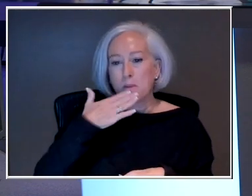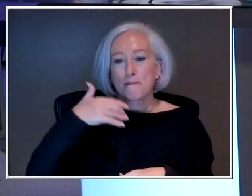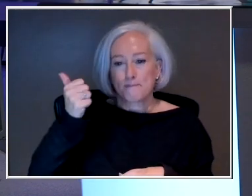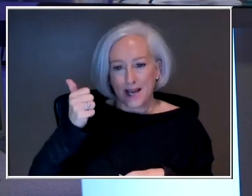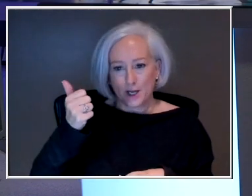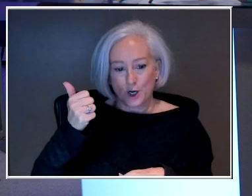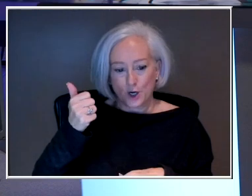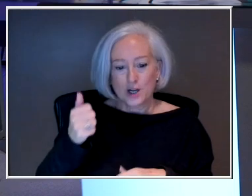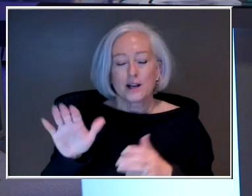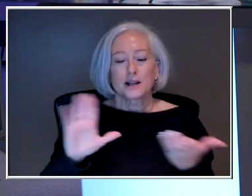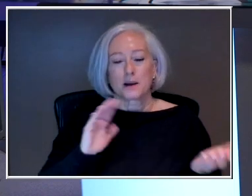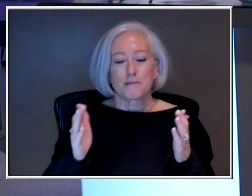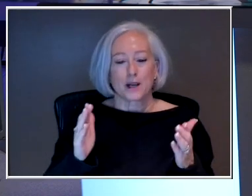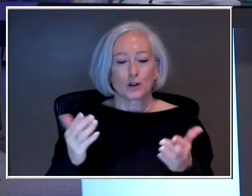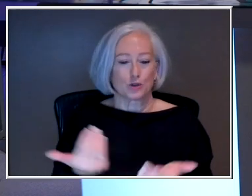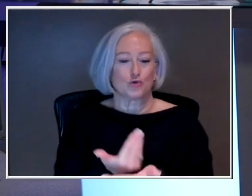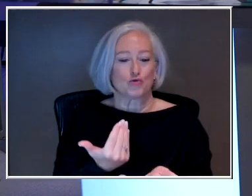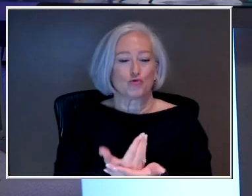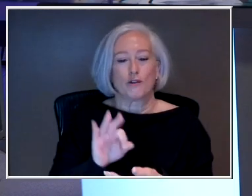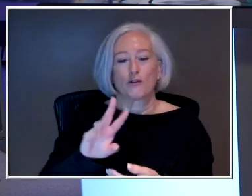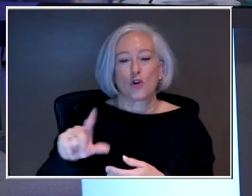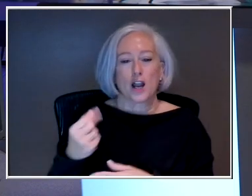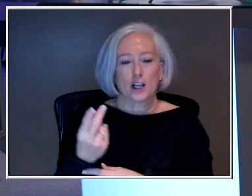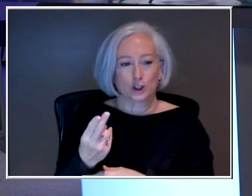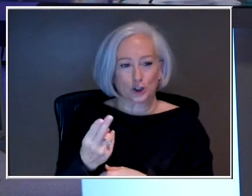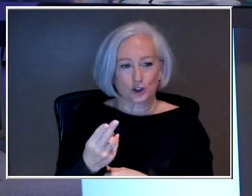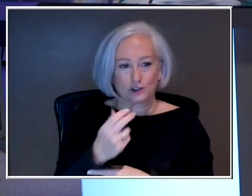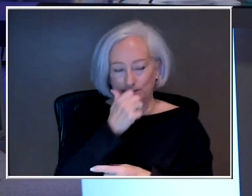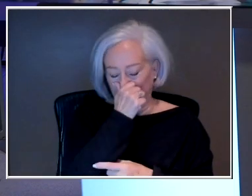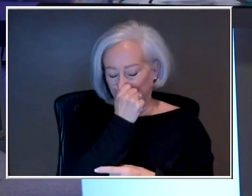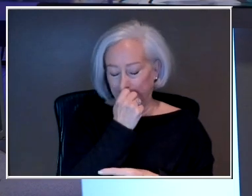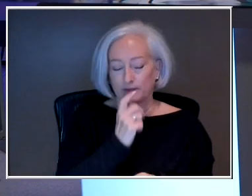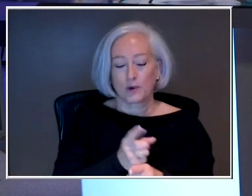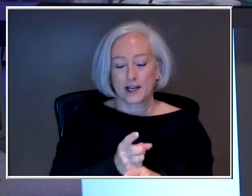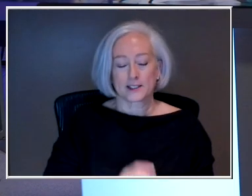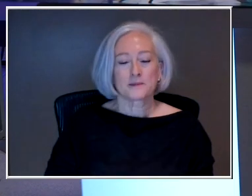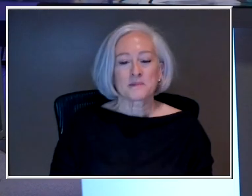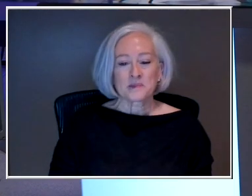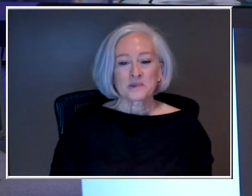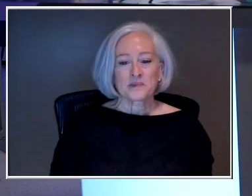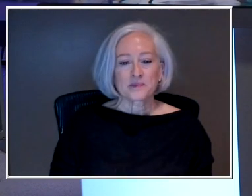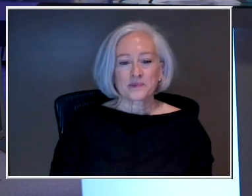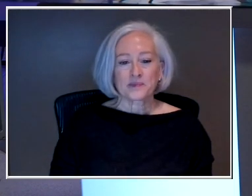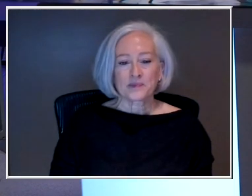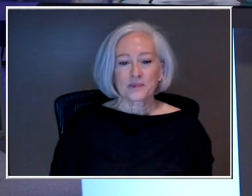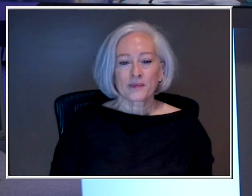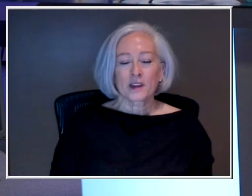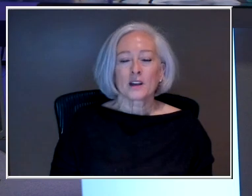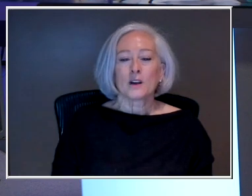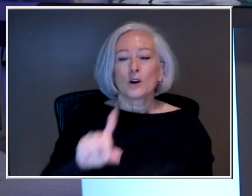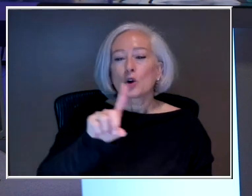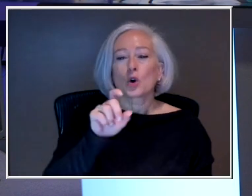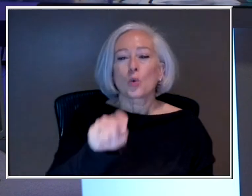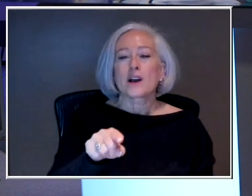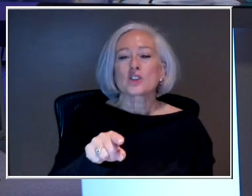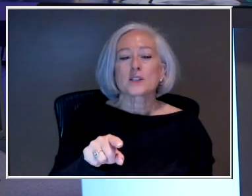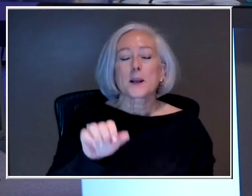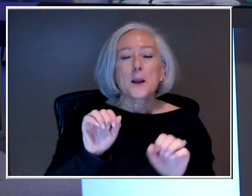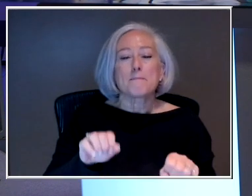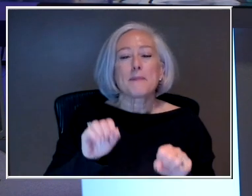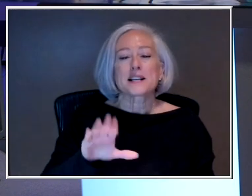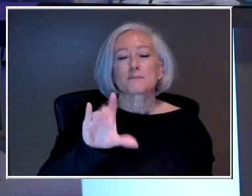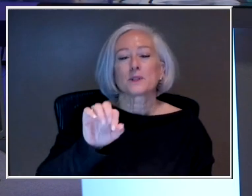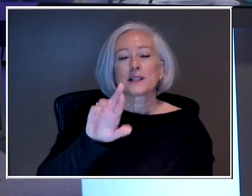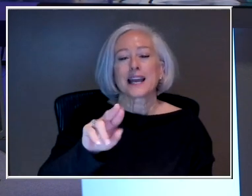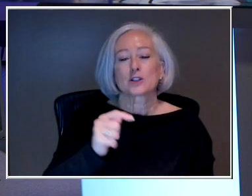with fertility treatments, fresh versus frozen. Absolutely. But so question is it possible that cancer treatment would not